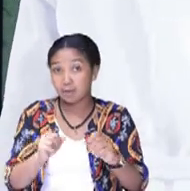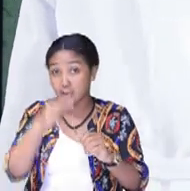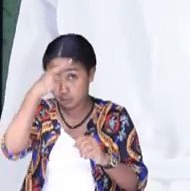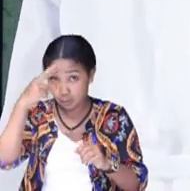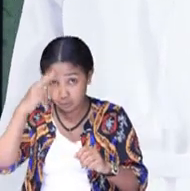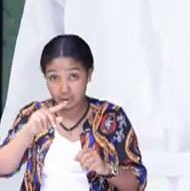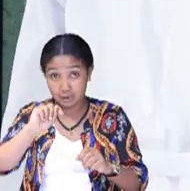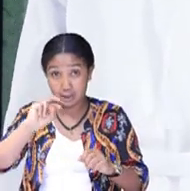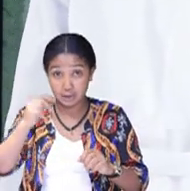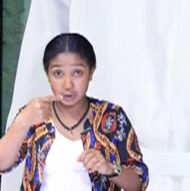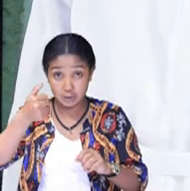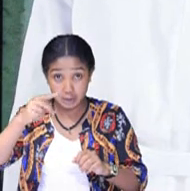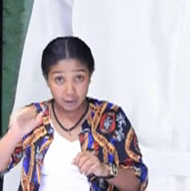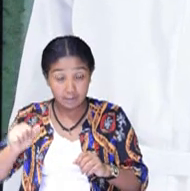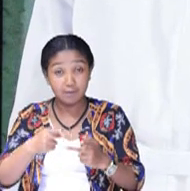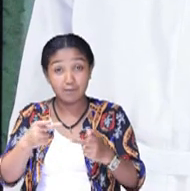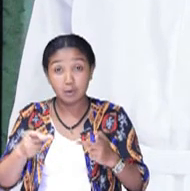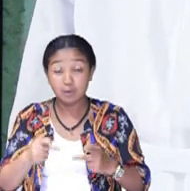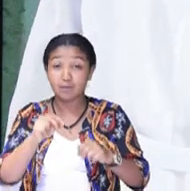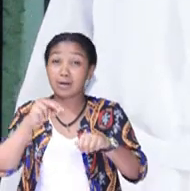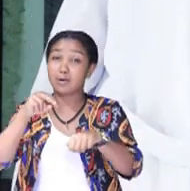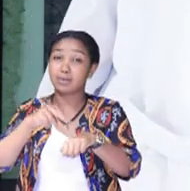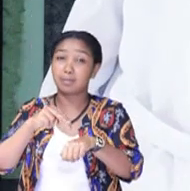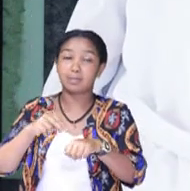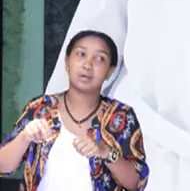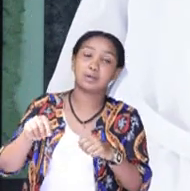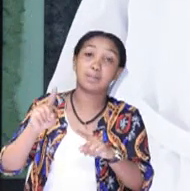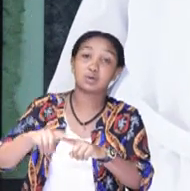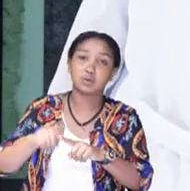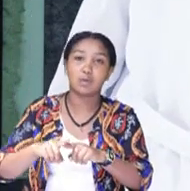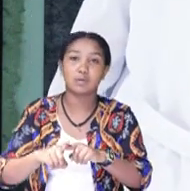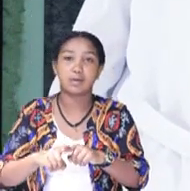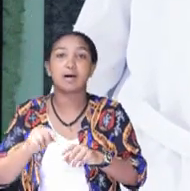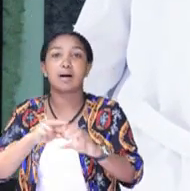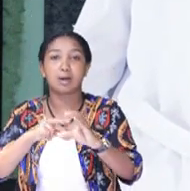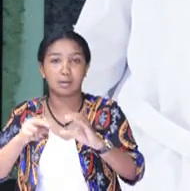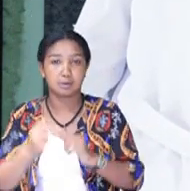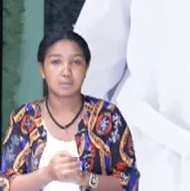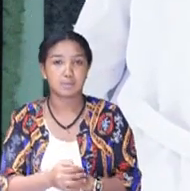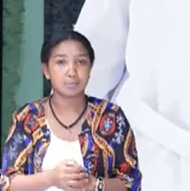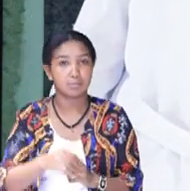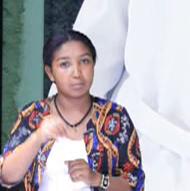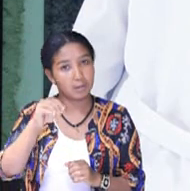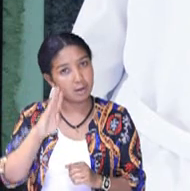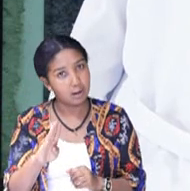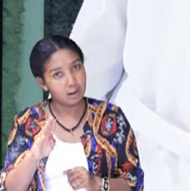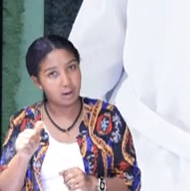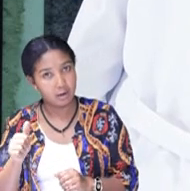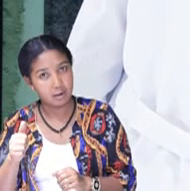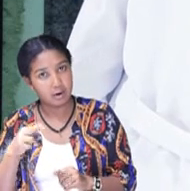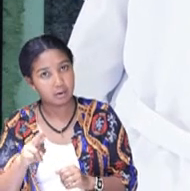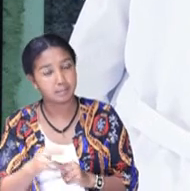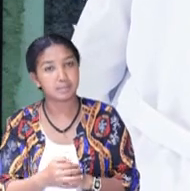because tangential velocity depends on radius here. Therefore, from the axis point A, we have radius